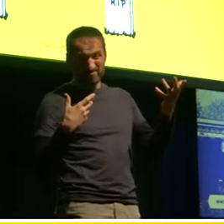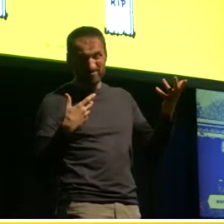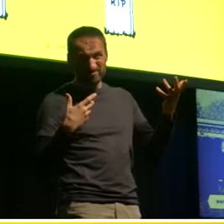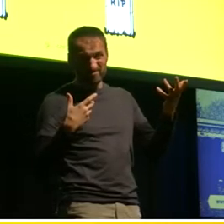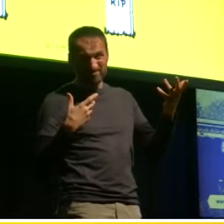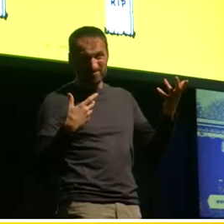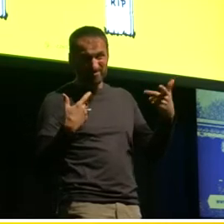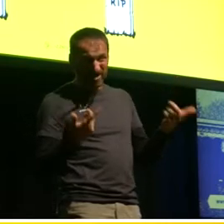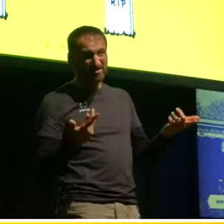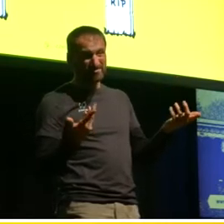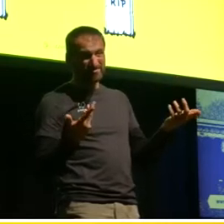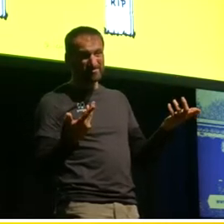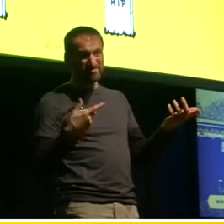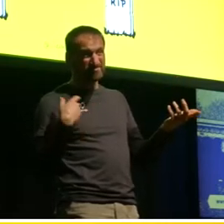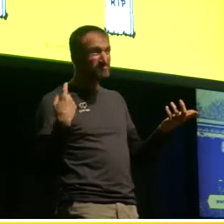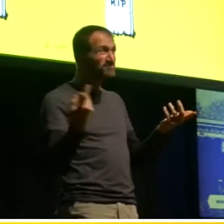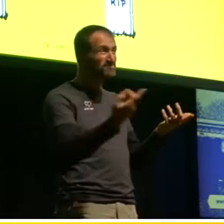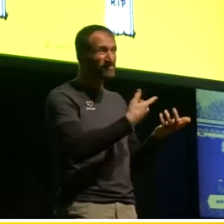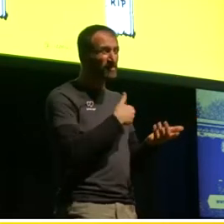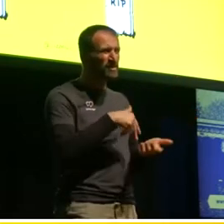And then we all stand there,